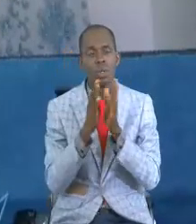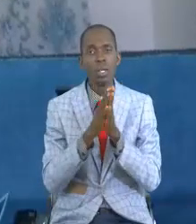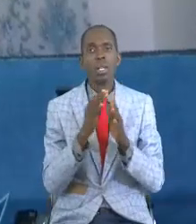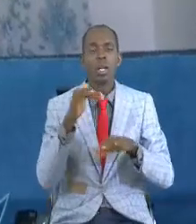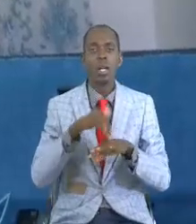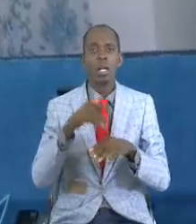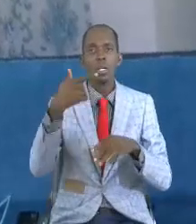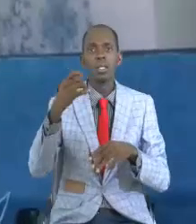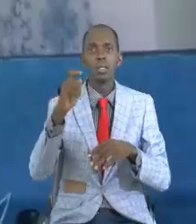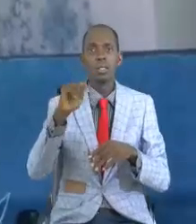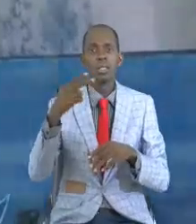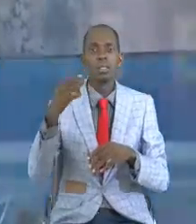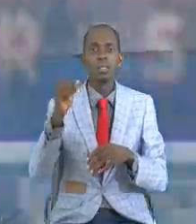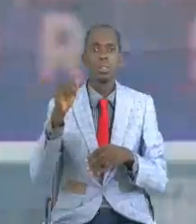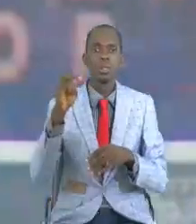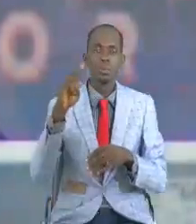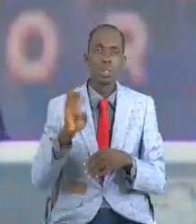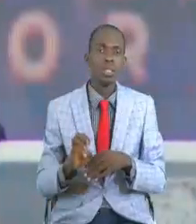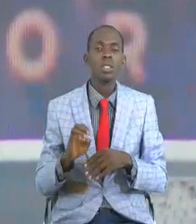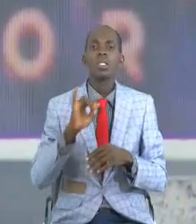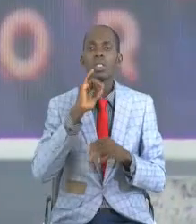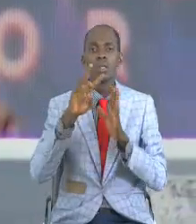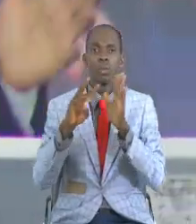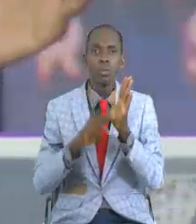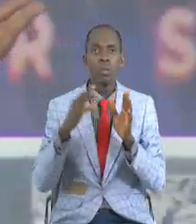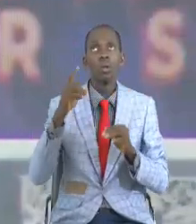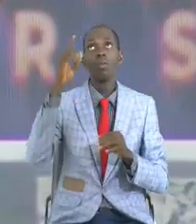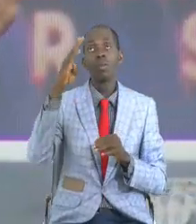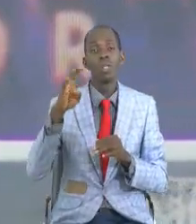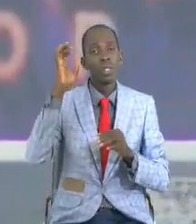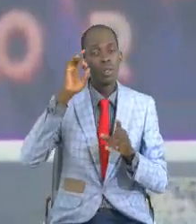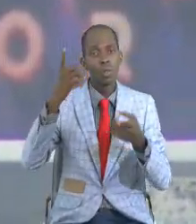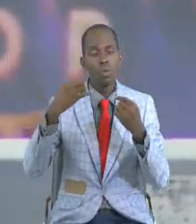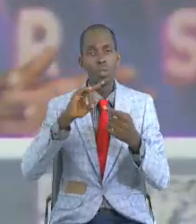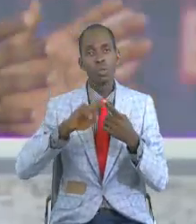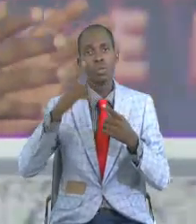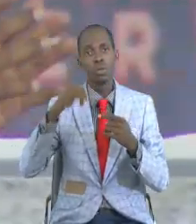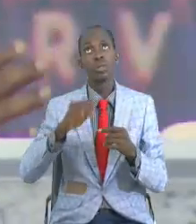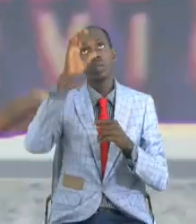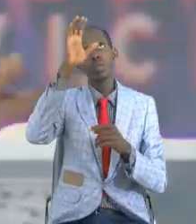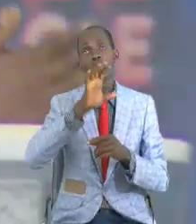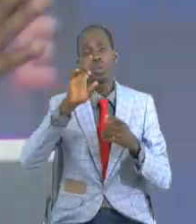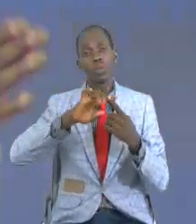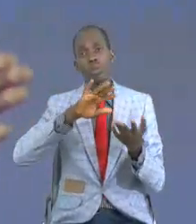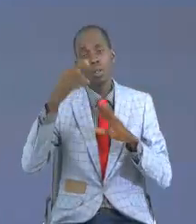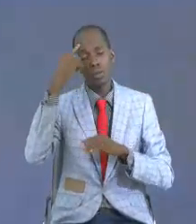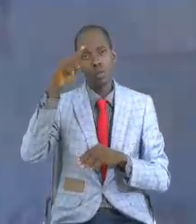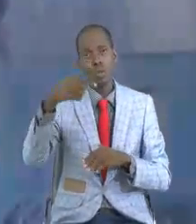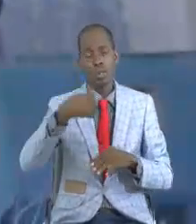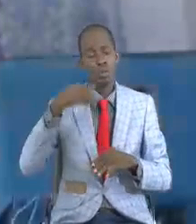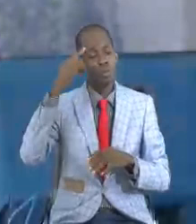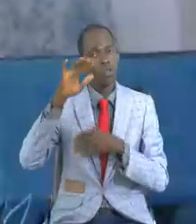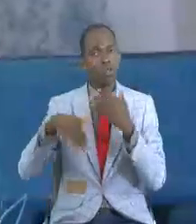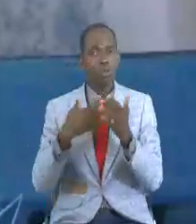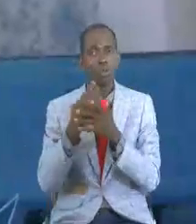will of God. His going to the cross to die for you, for me, for the rest of the world, the will of God. Lo, in